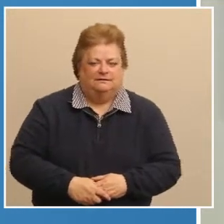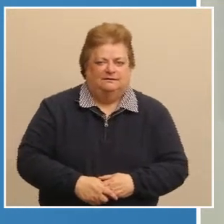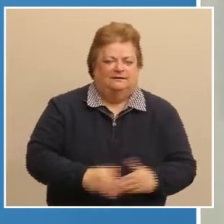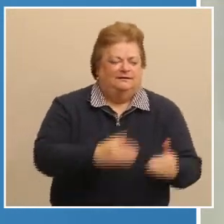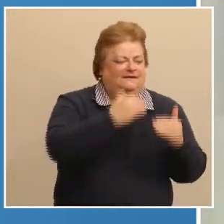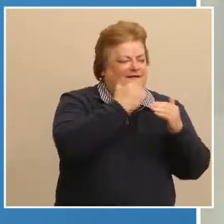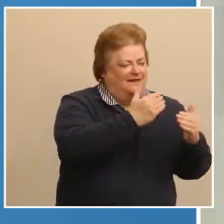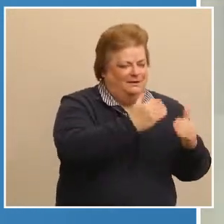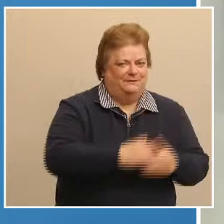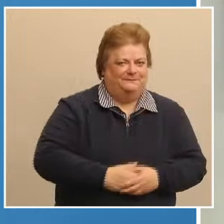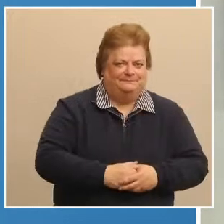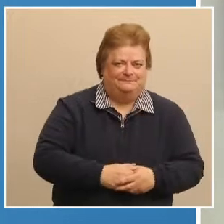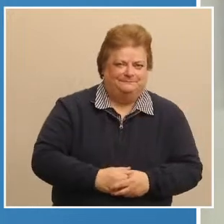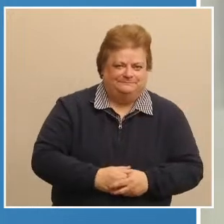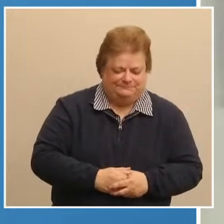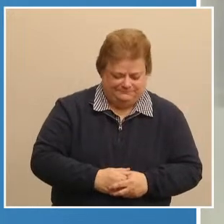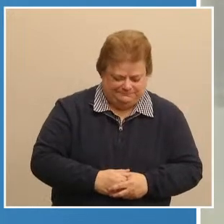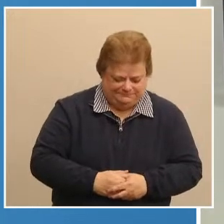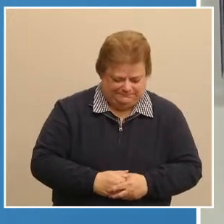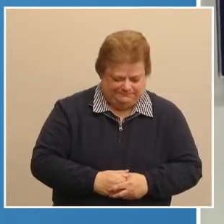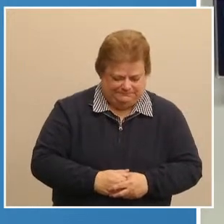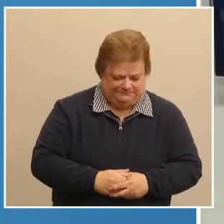Thank you, Mayor.